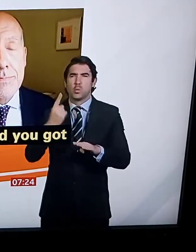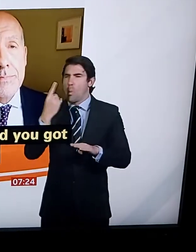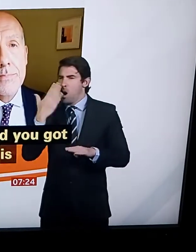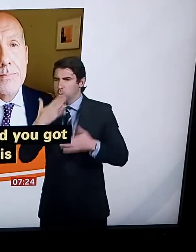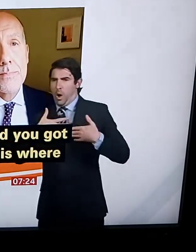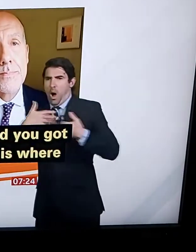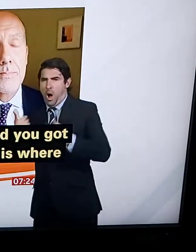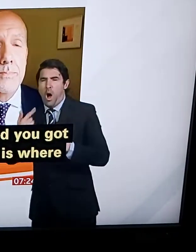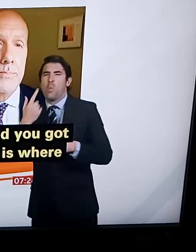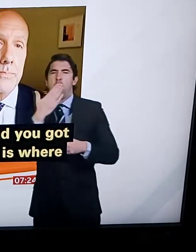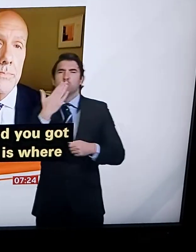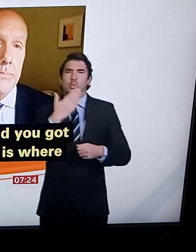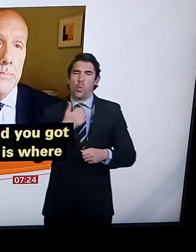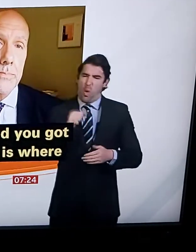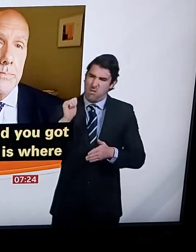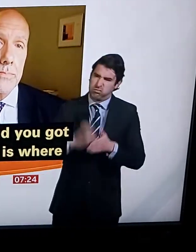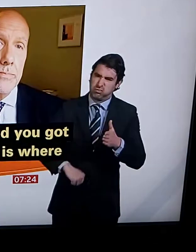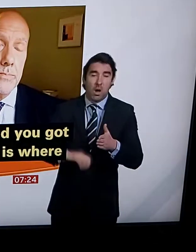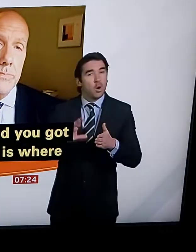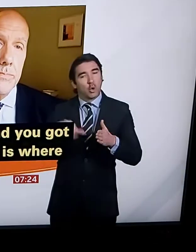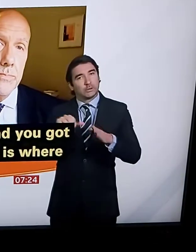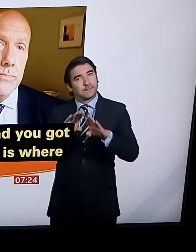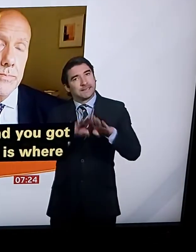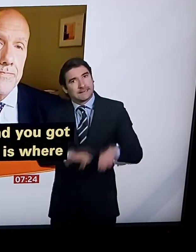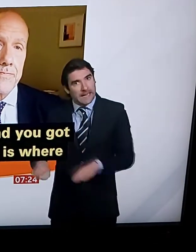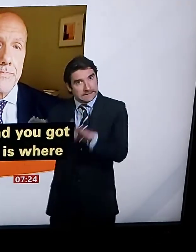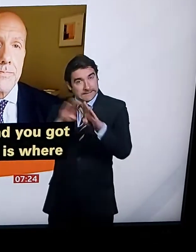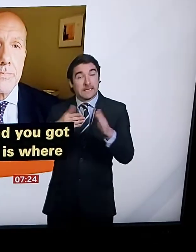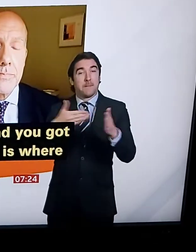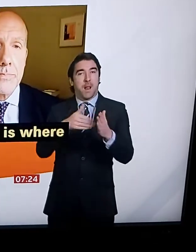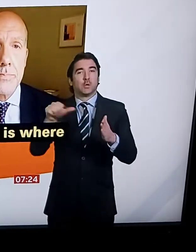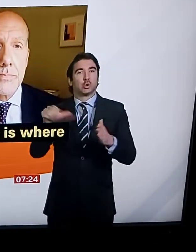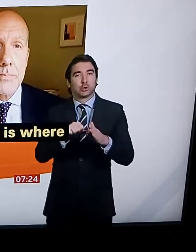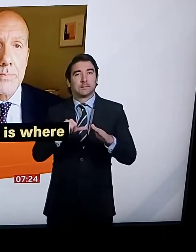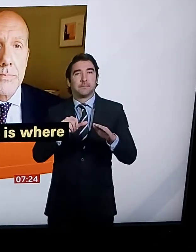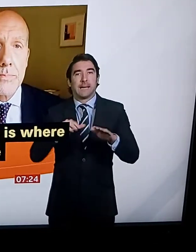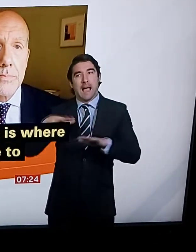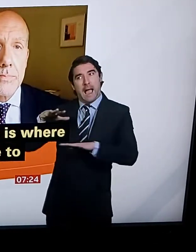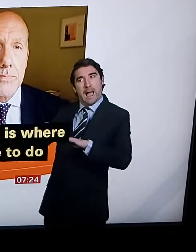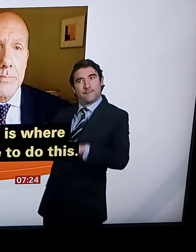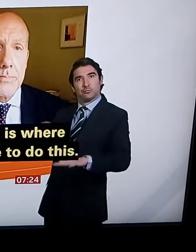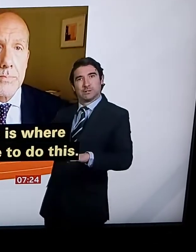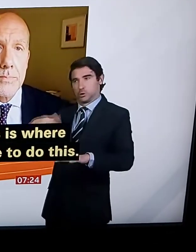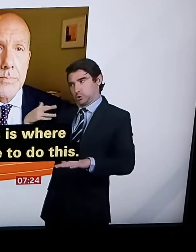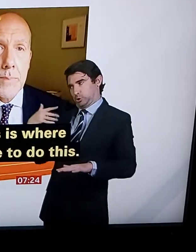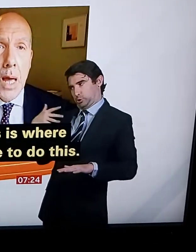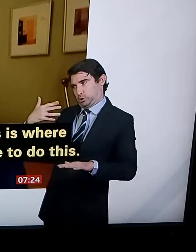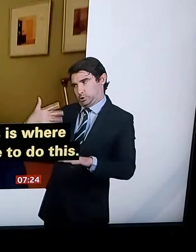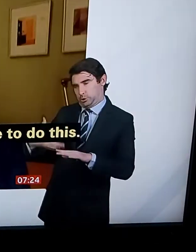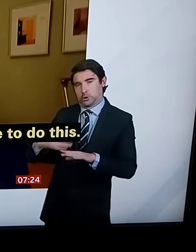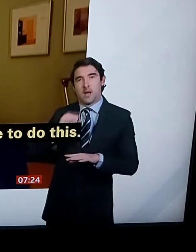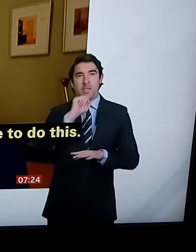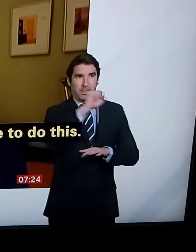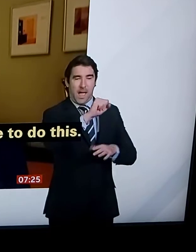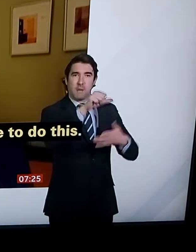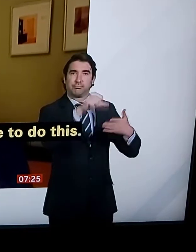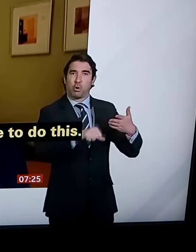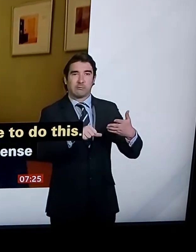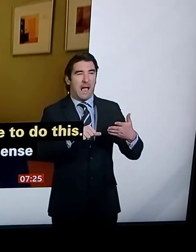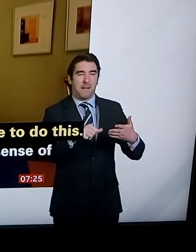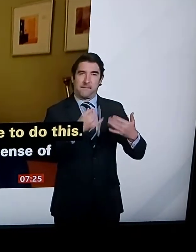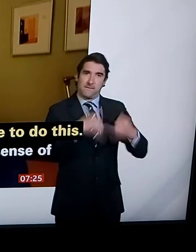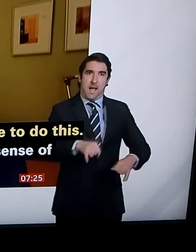that correspondence you've been receiving then, do you think there is a sense of anger at the way that this has been played out? Well,